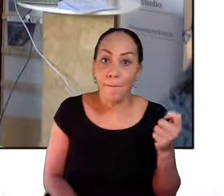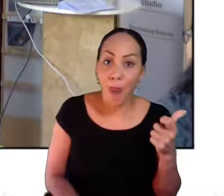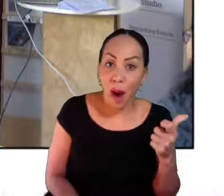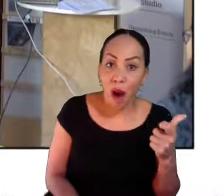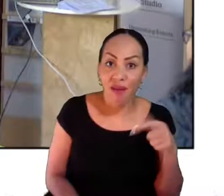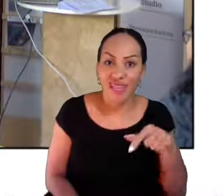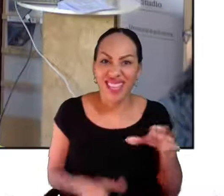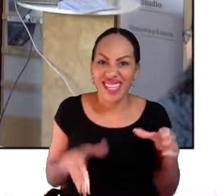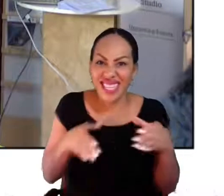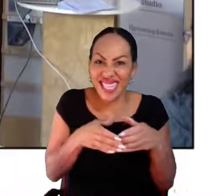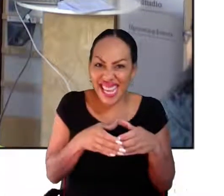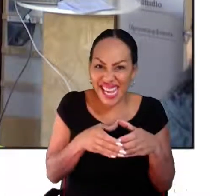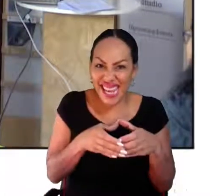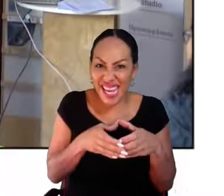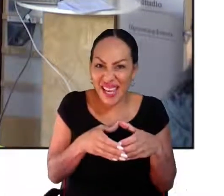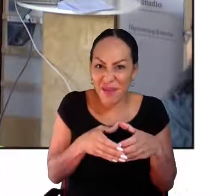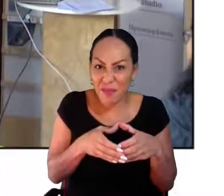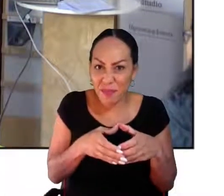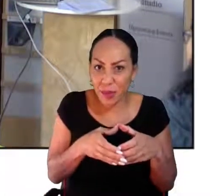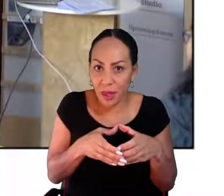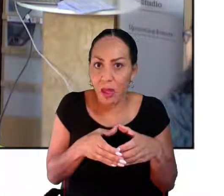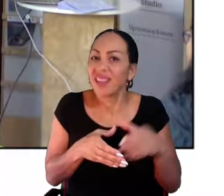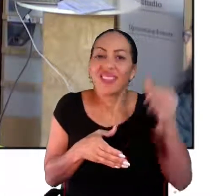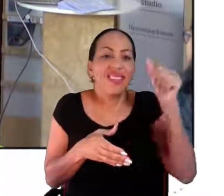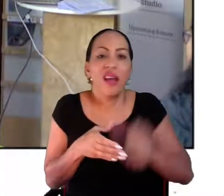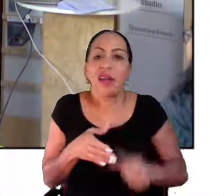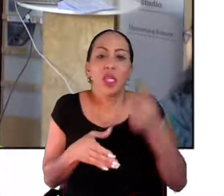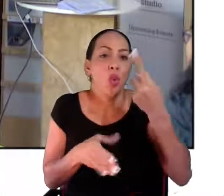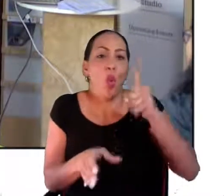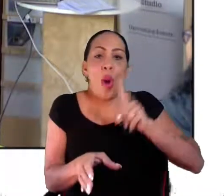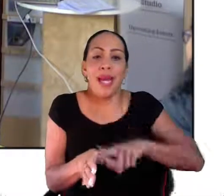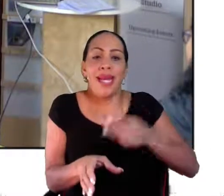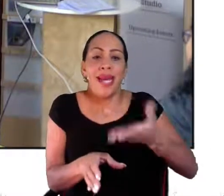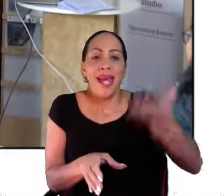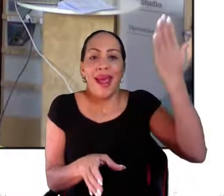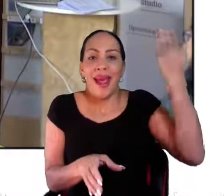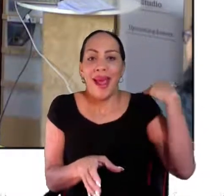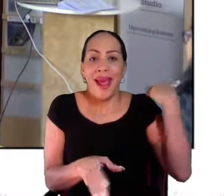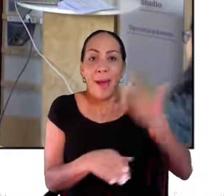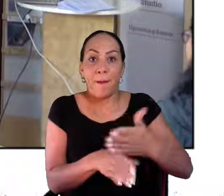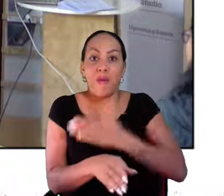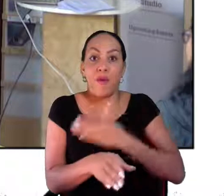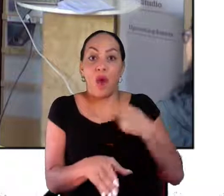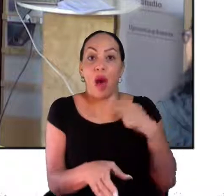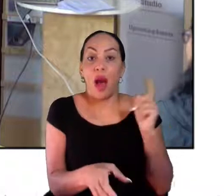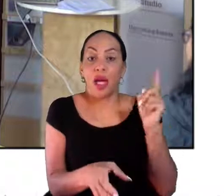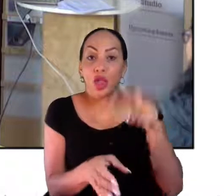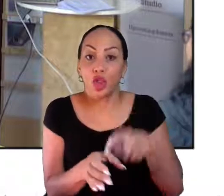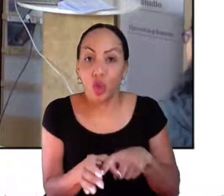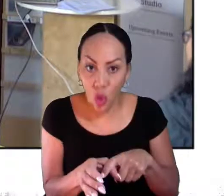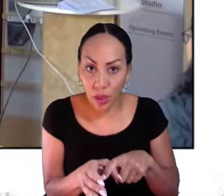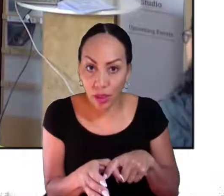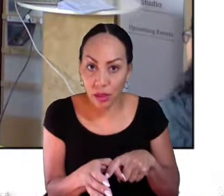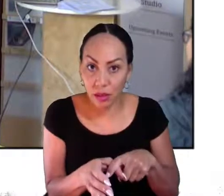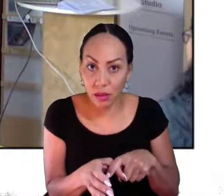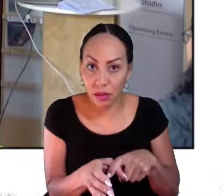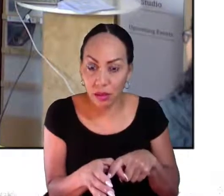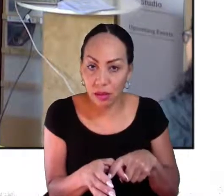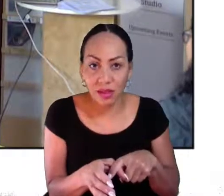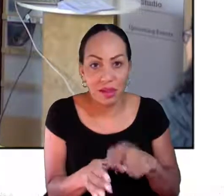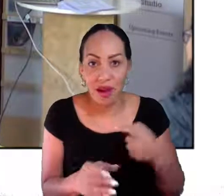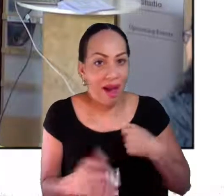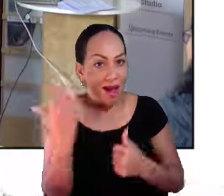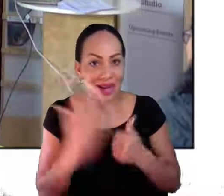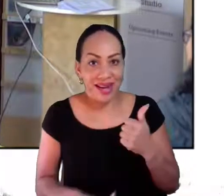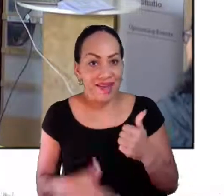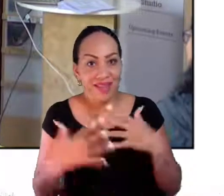so I'm not laying any claim to starting inclusion in this programme or anything like that. Even the fact that the inclusion producer role existed was a wonderful testament to the